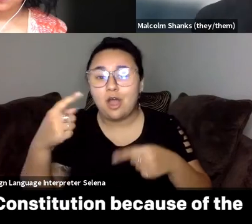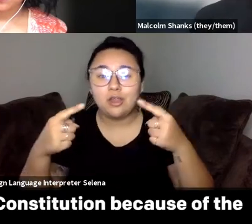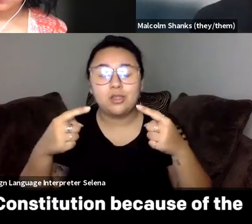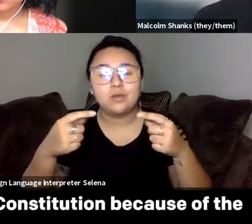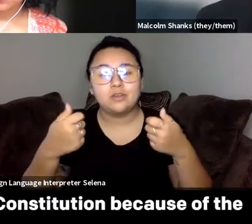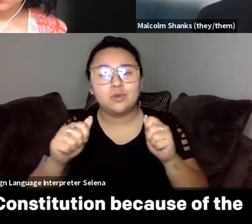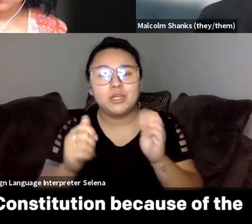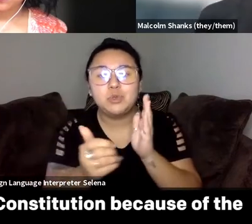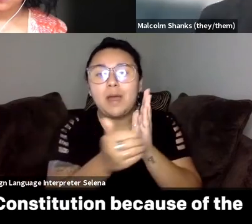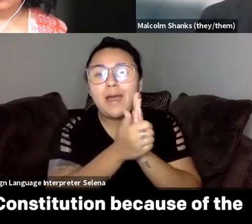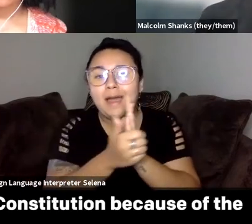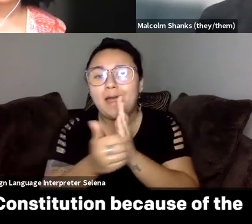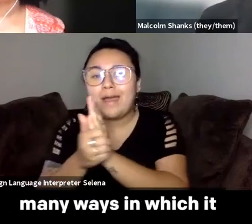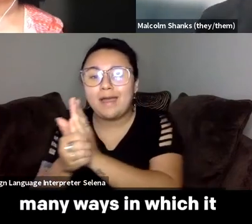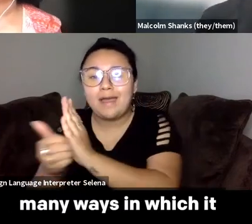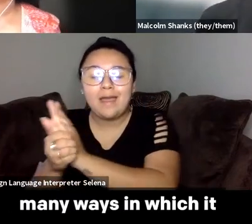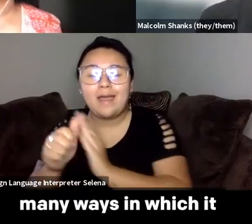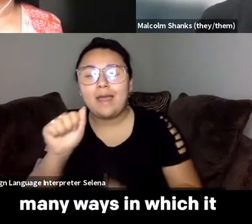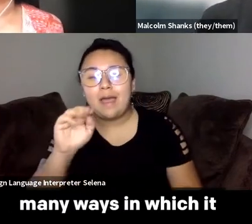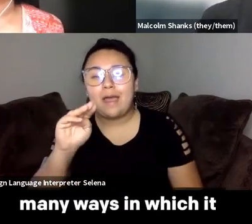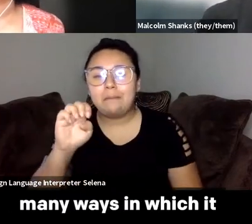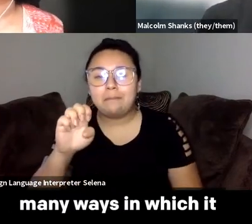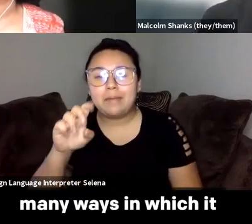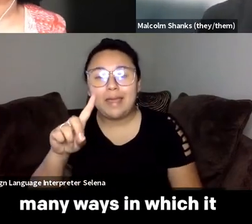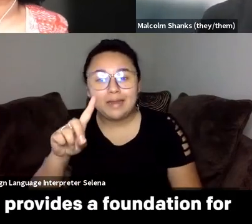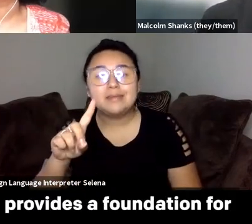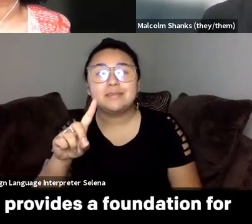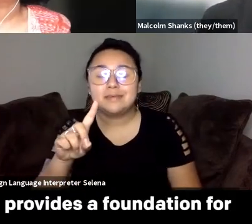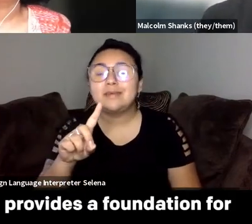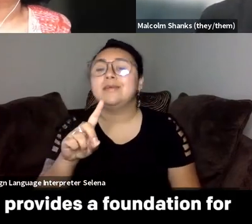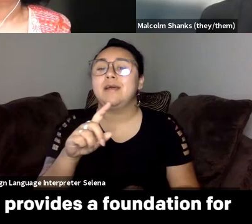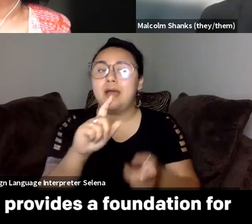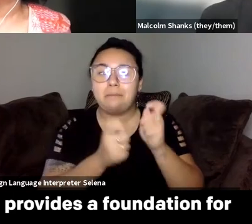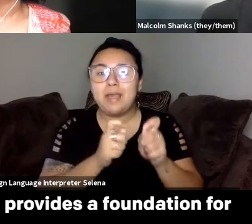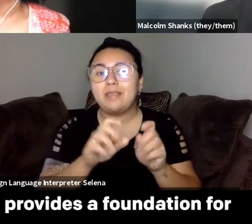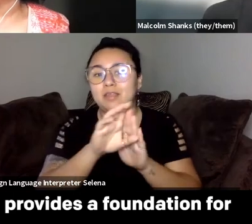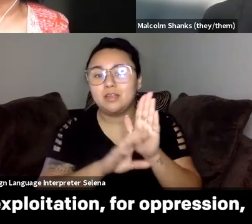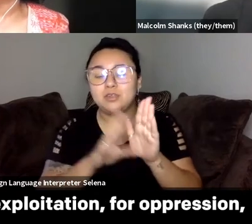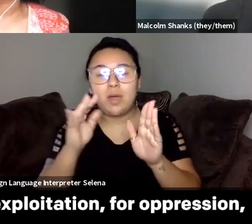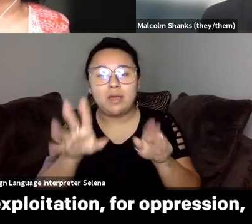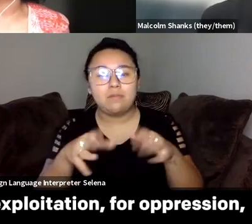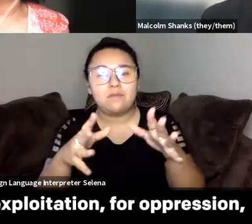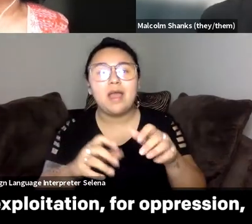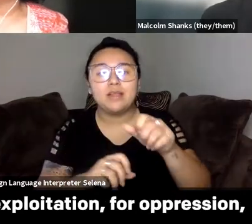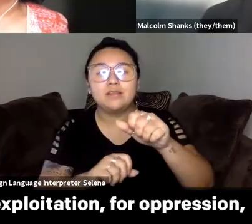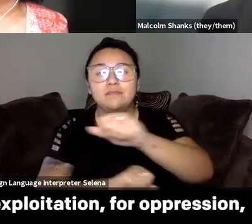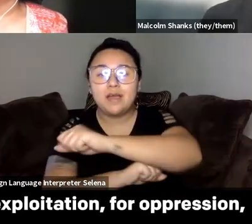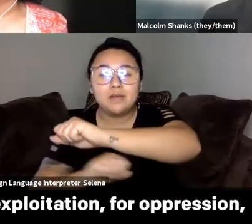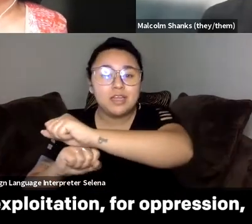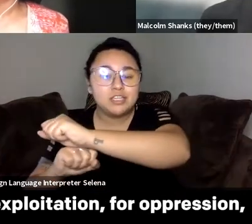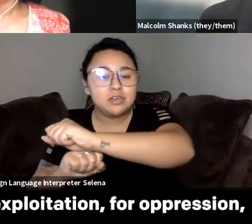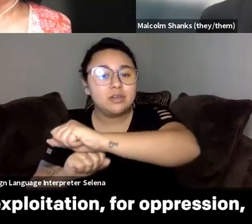even the Constitution because of the many ways in which it provides a foundation for exploitation,